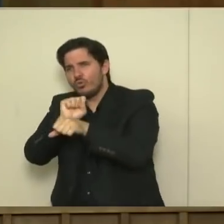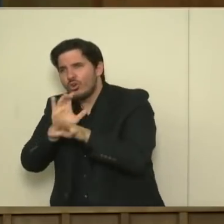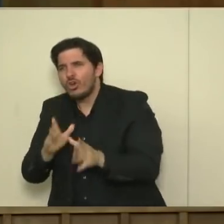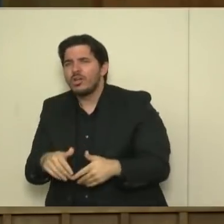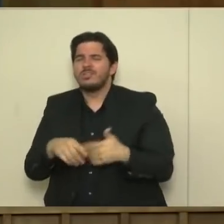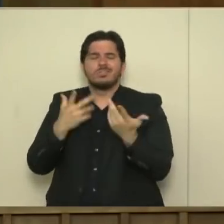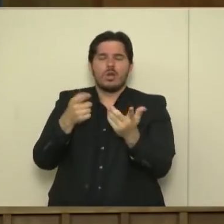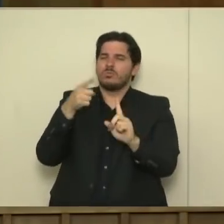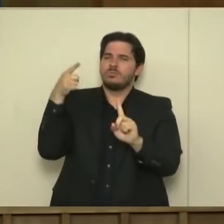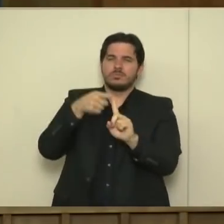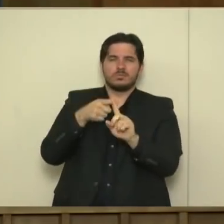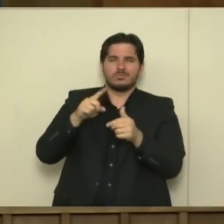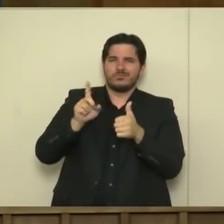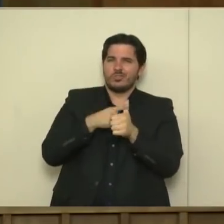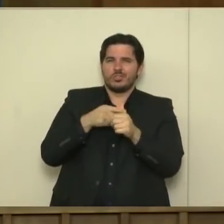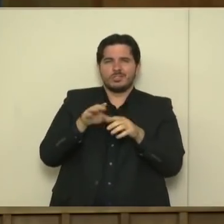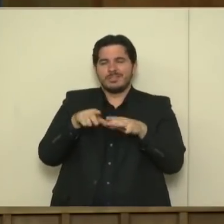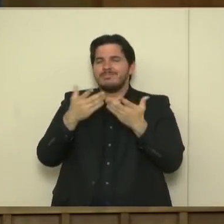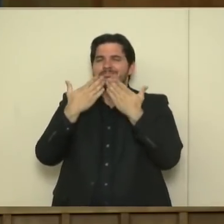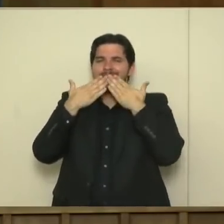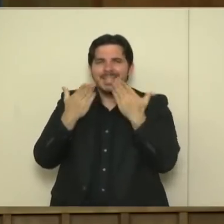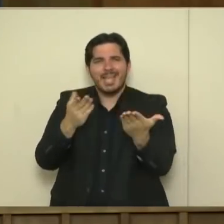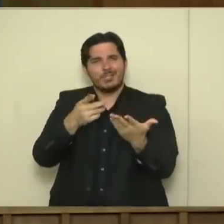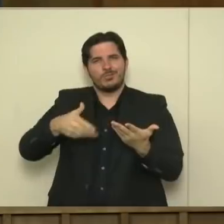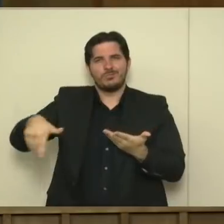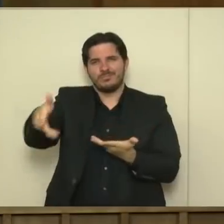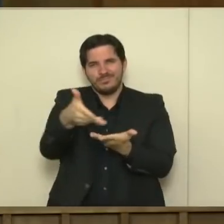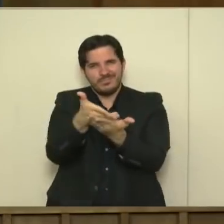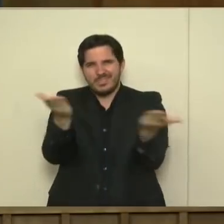for everything that you're doing every day for families,